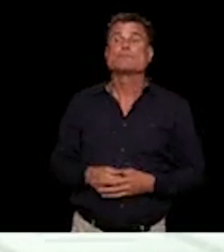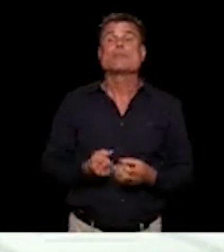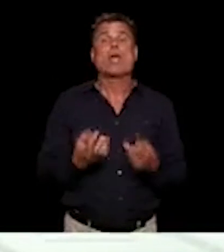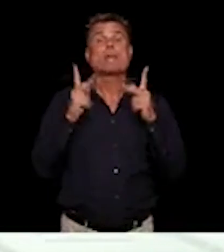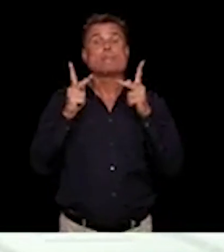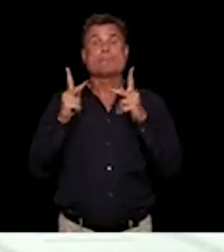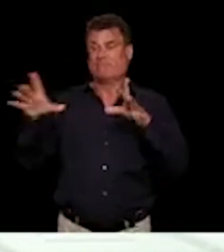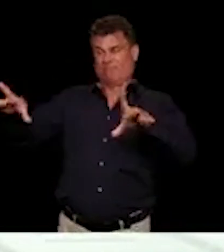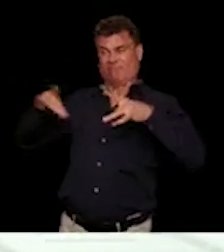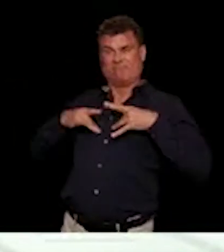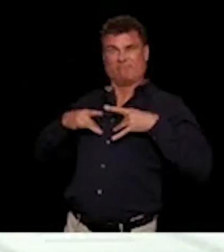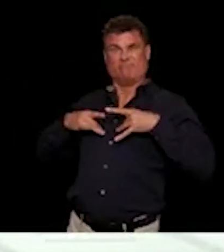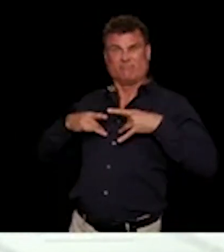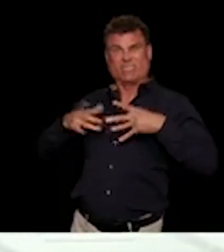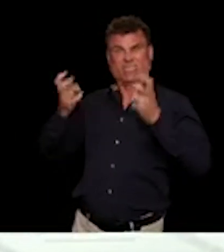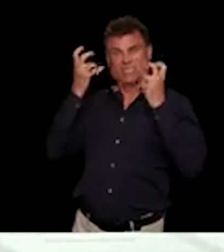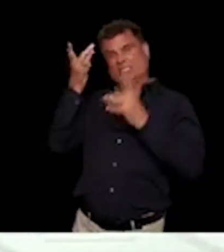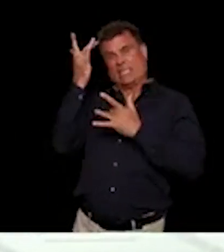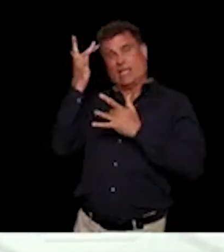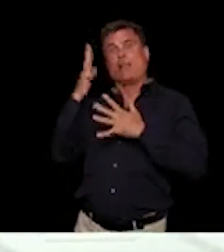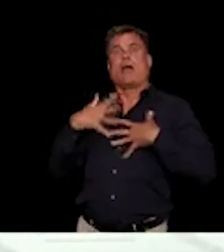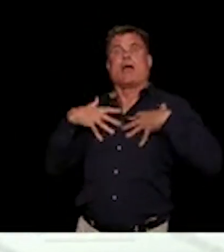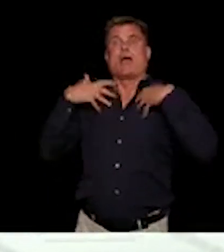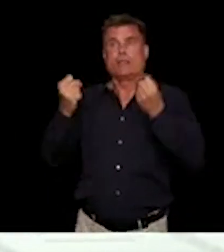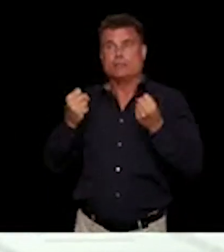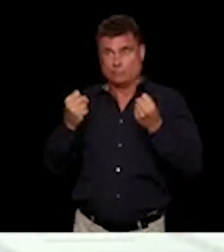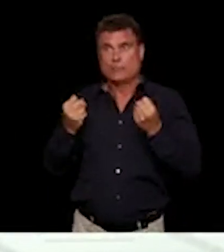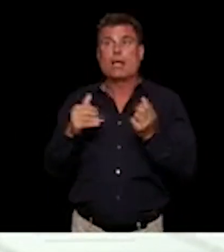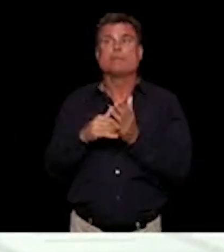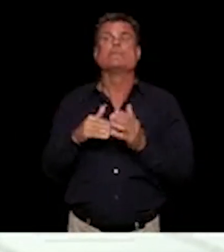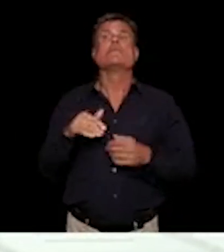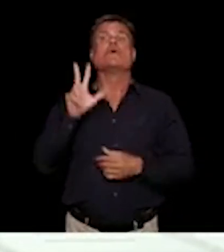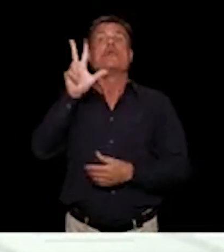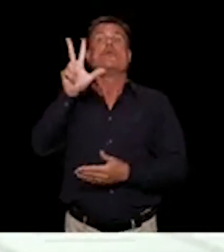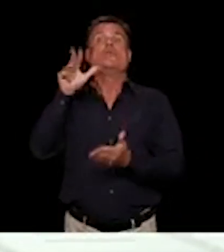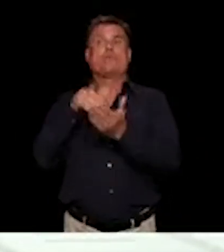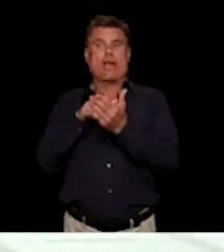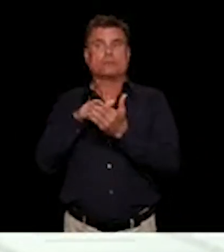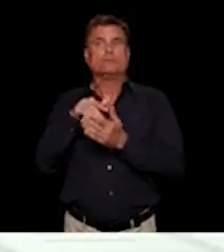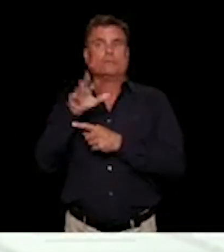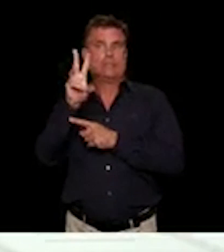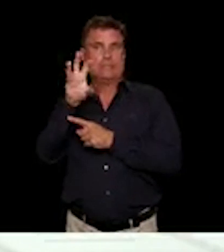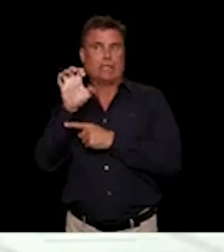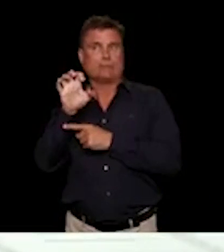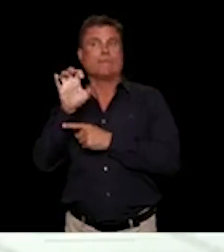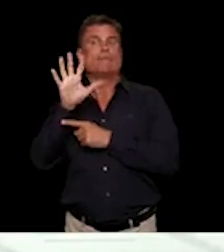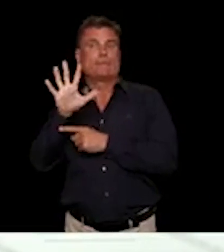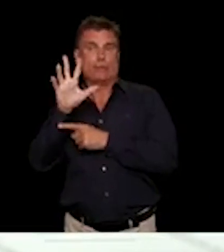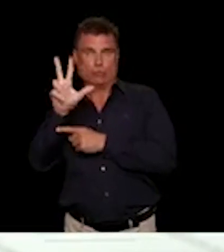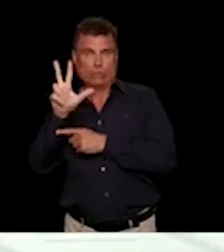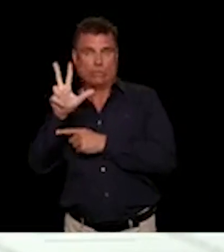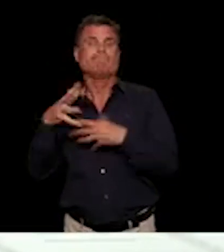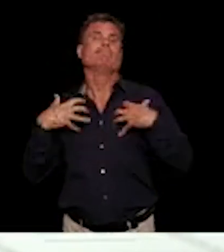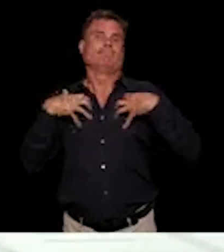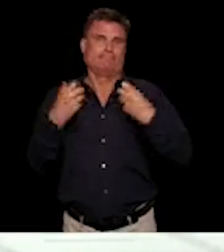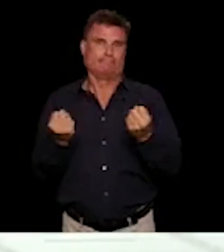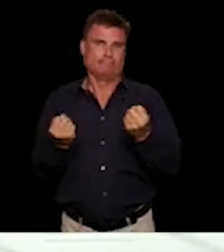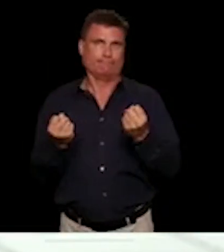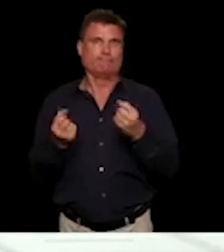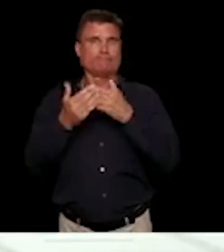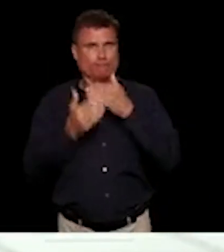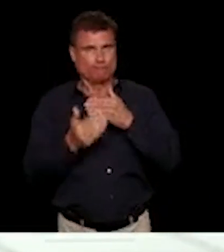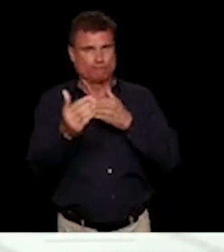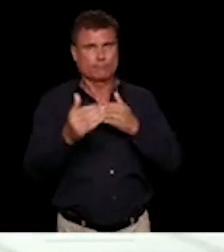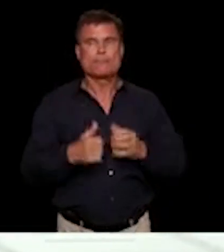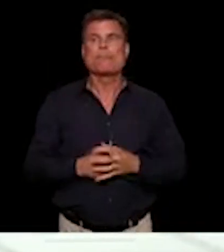are reporting some new outbreaks in healthcare facilities. There are 2 new outbreaks in the Chorney Alzheimer's Centre in the